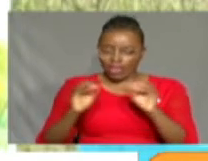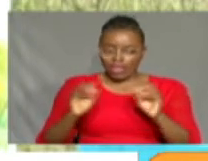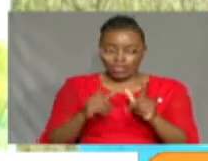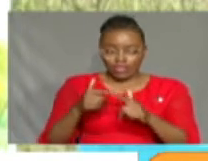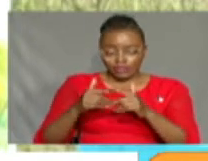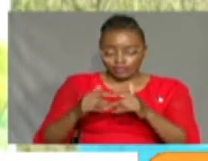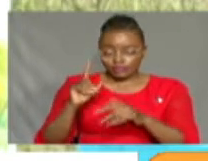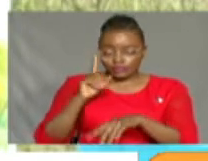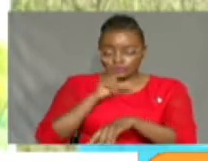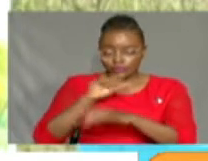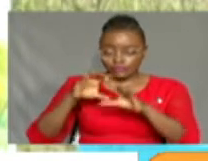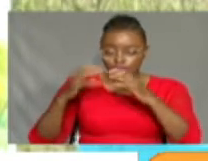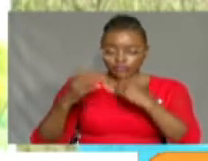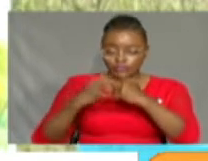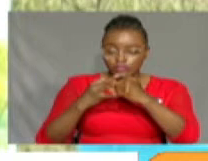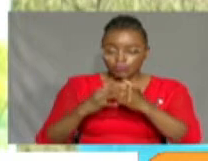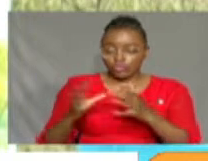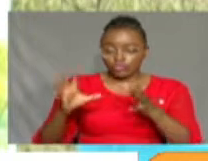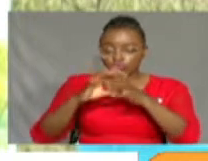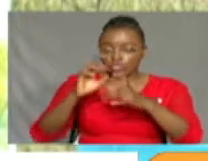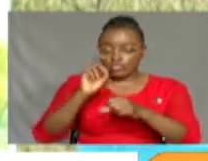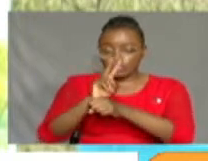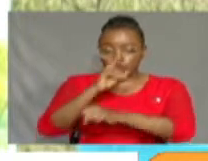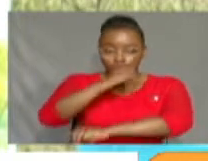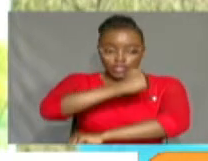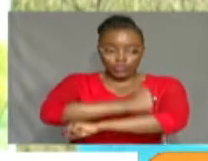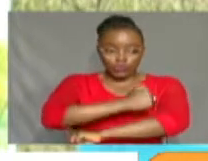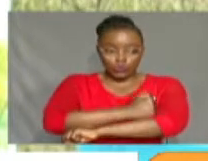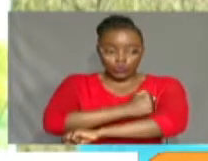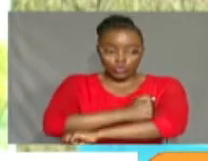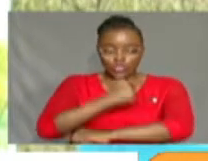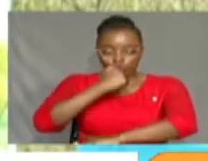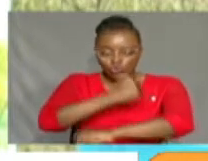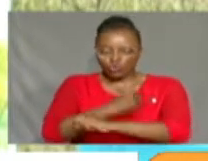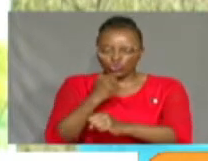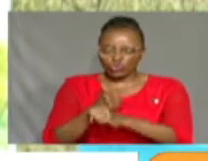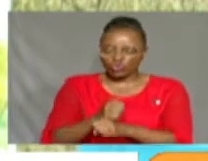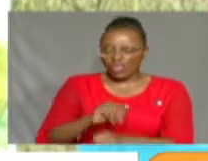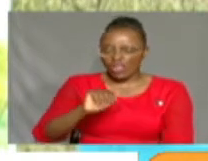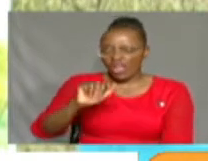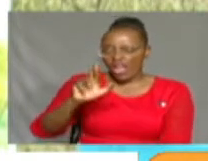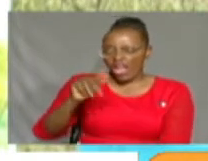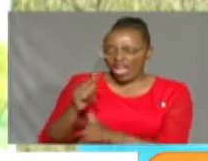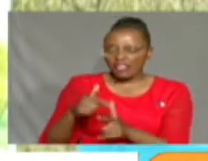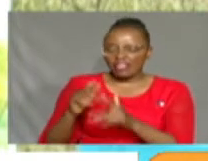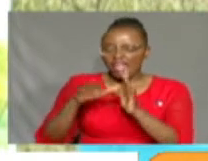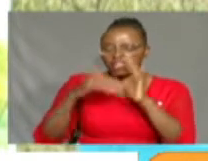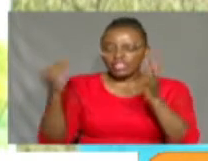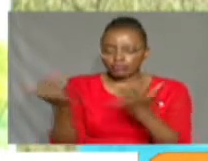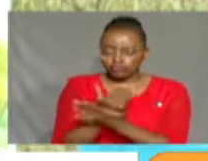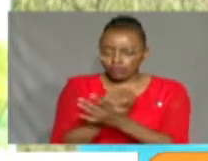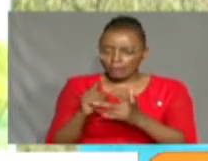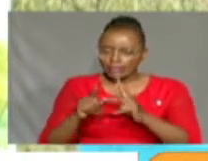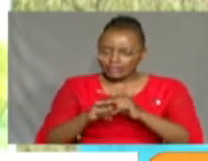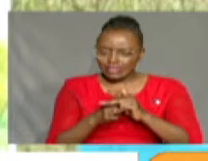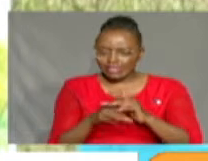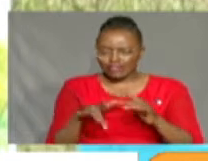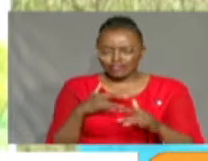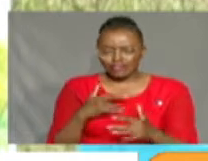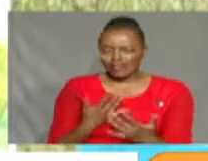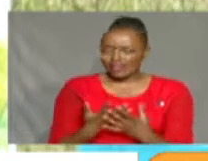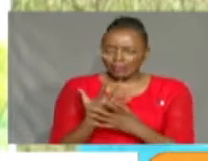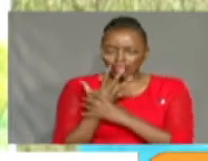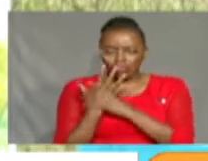ya class 8 ndio nilijoin secondary school. Na hiyo shule ilikuwa inafanya art lakini baadaye ikatolewa. So hapo ndio nilianza kuwa frustrated na kazi